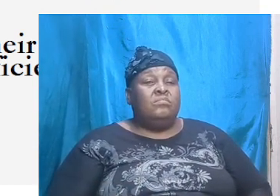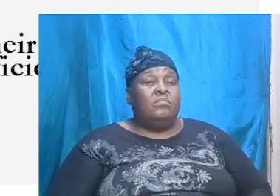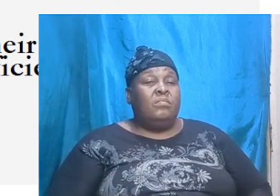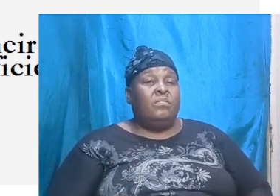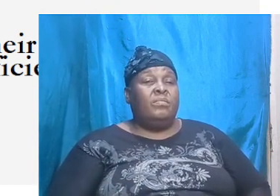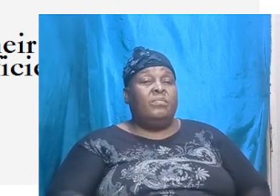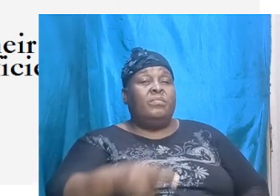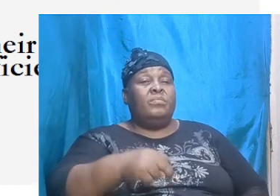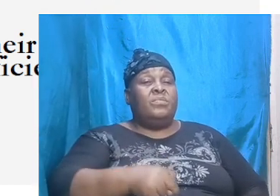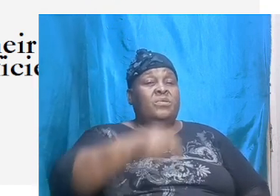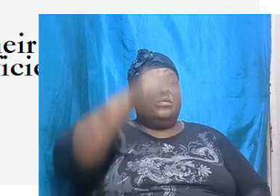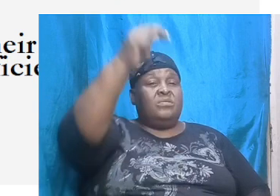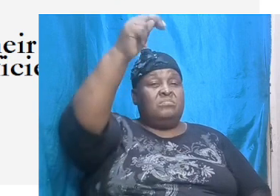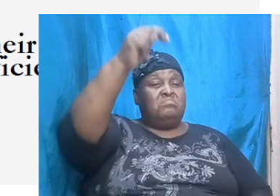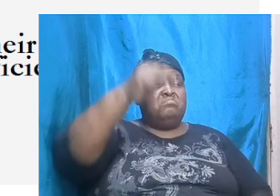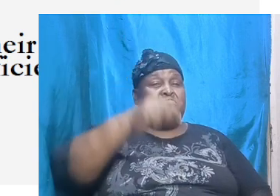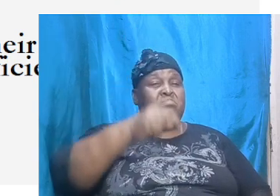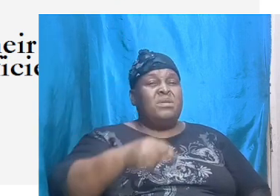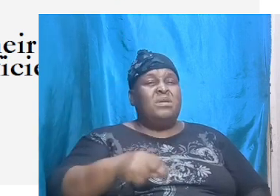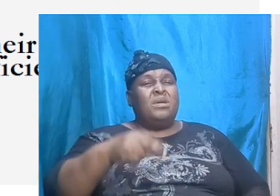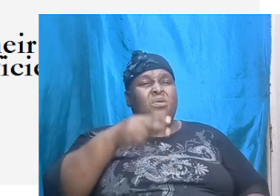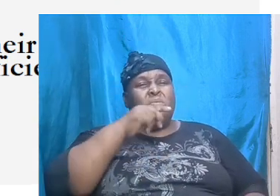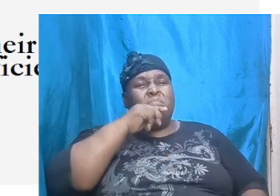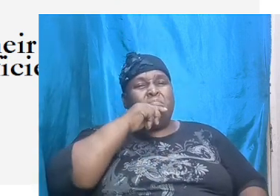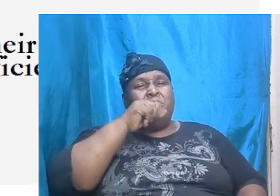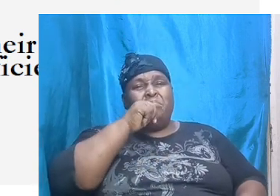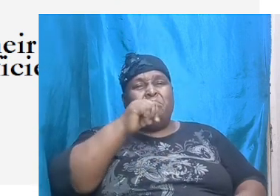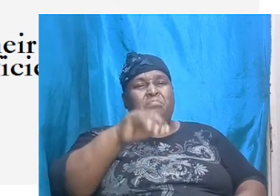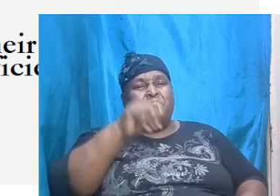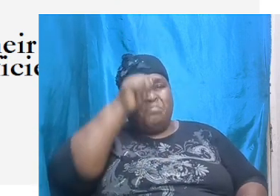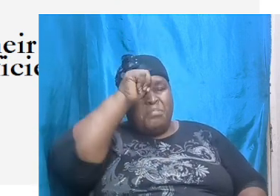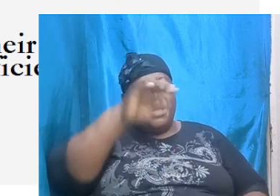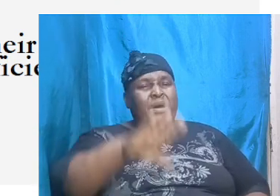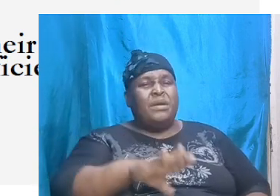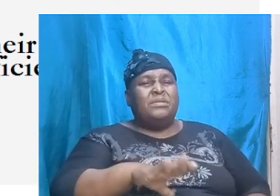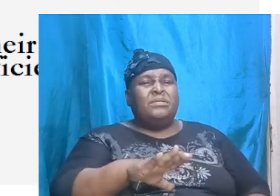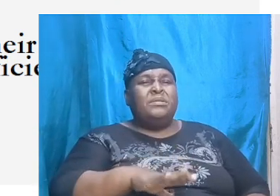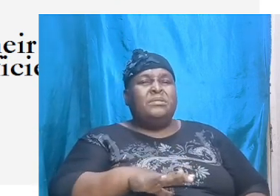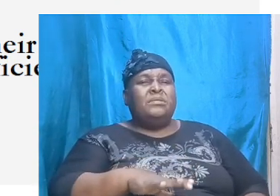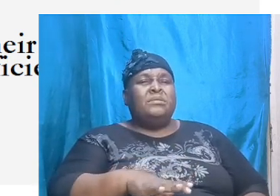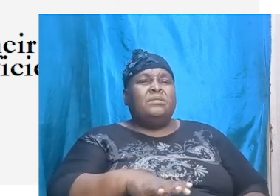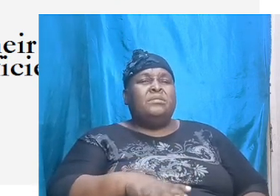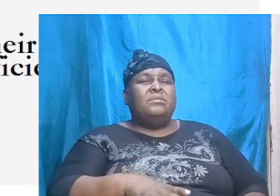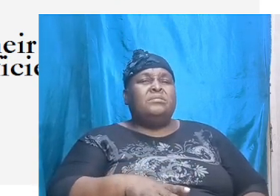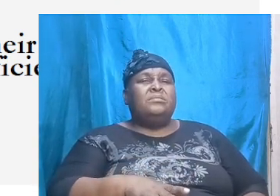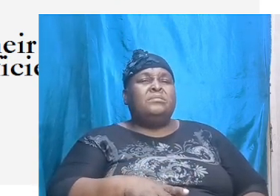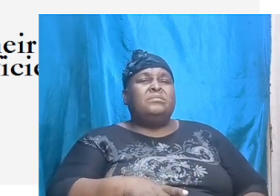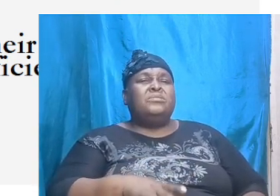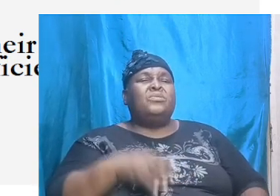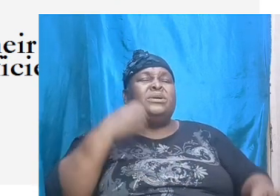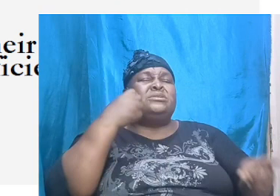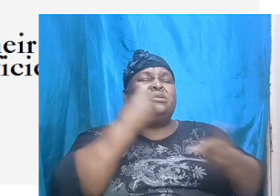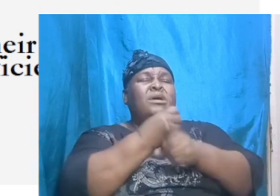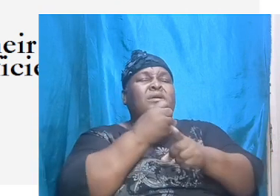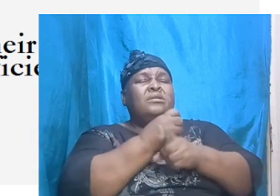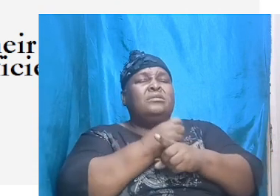northern nomadic invaders, people that were coming to attack China. So they decided, look here, we need to build